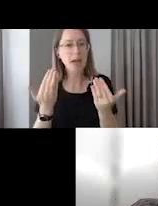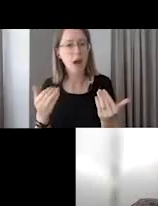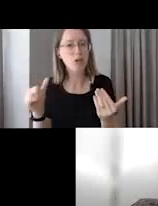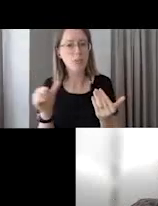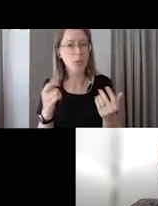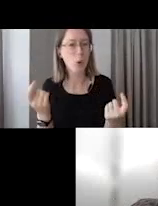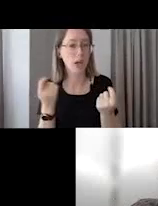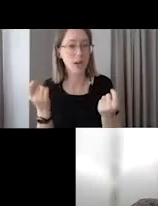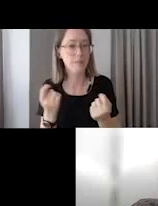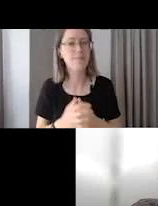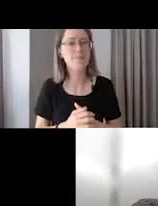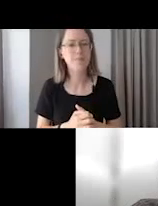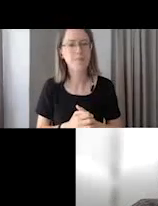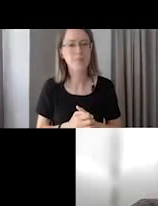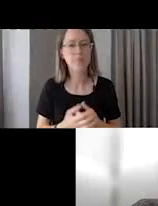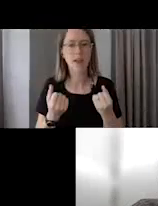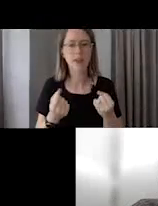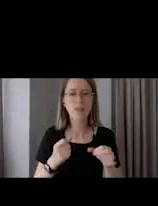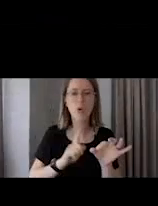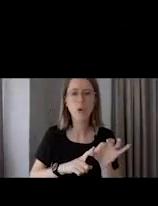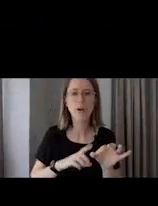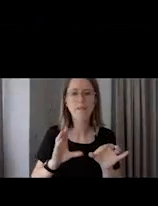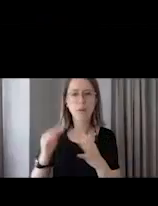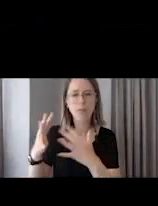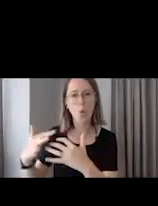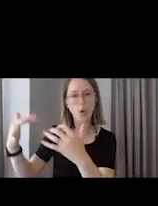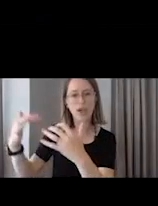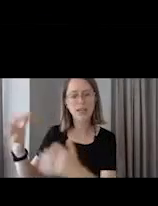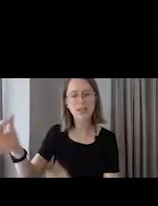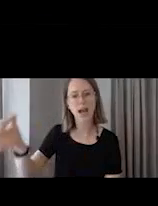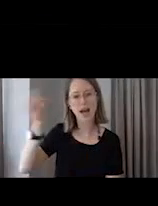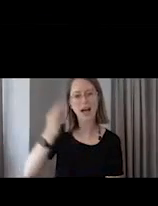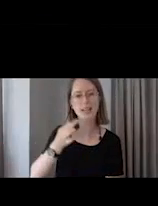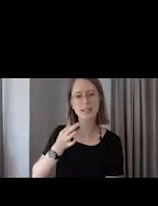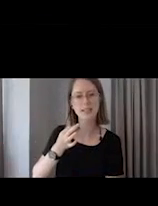track. We have a question from the audience.